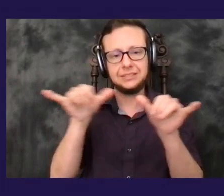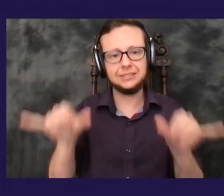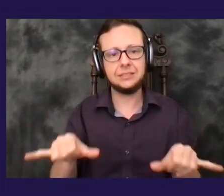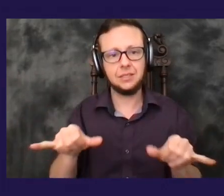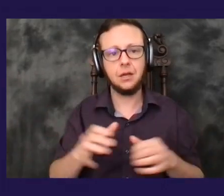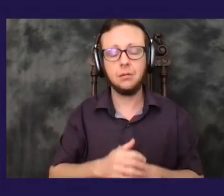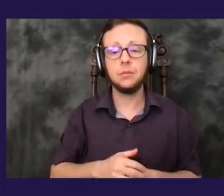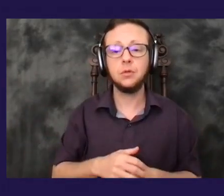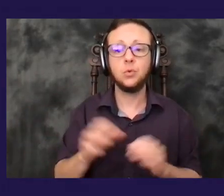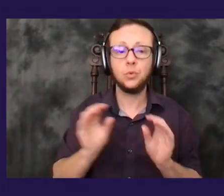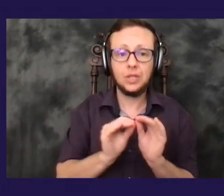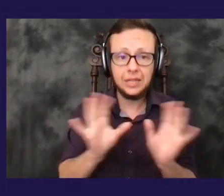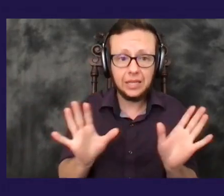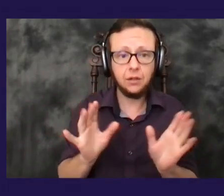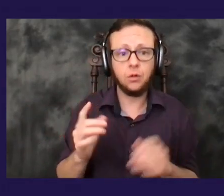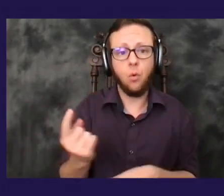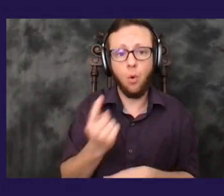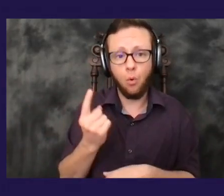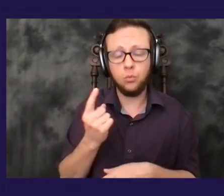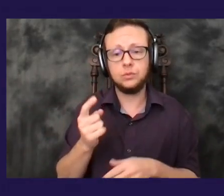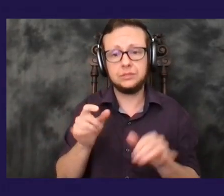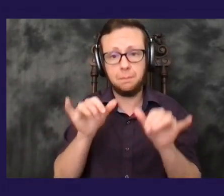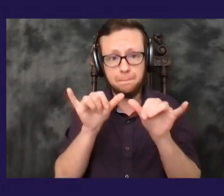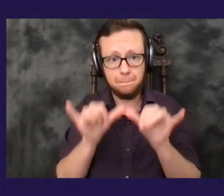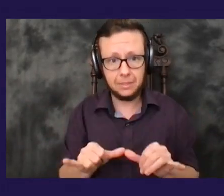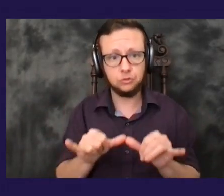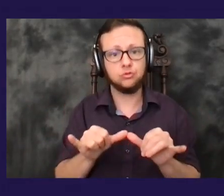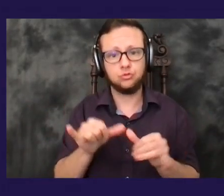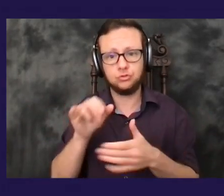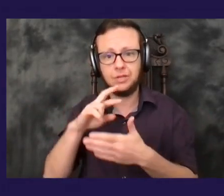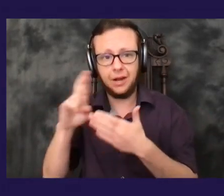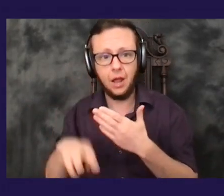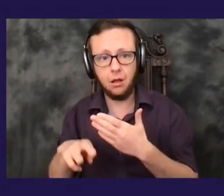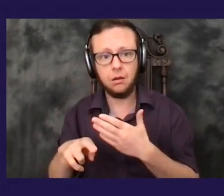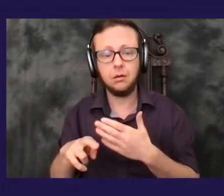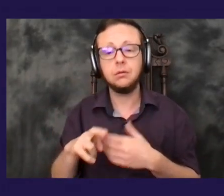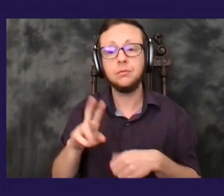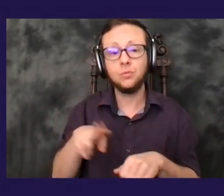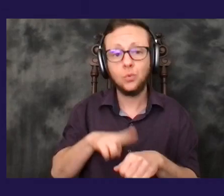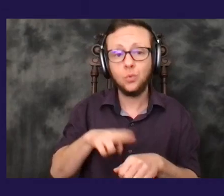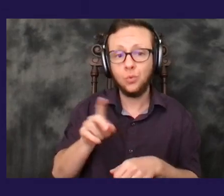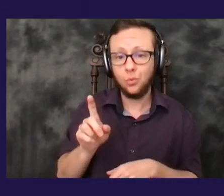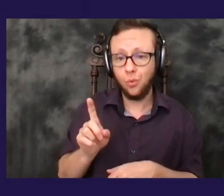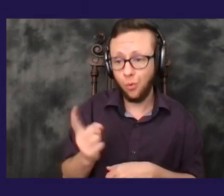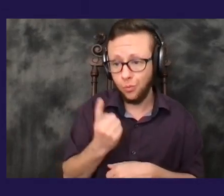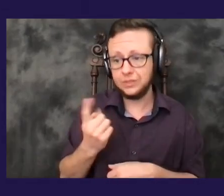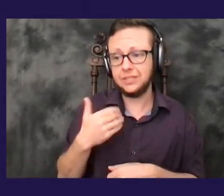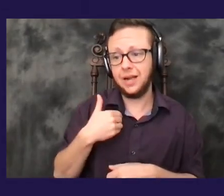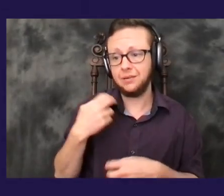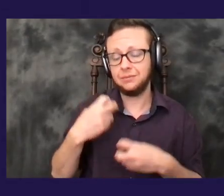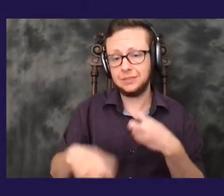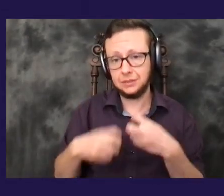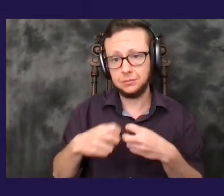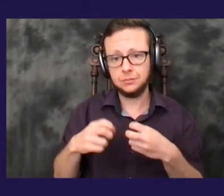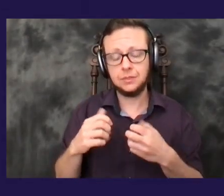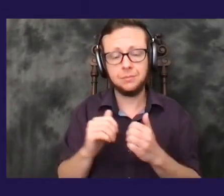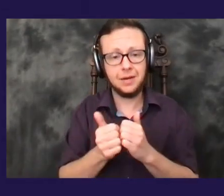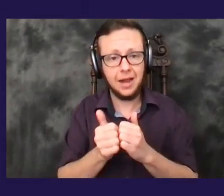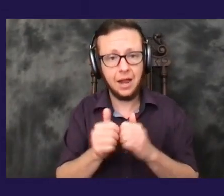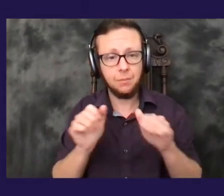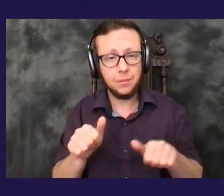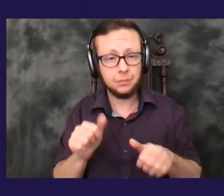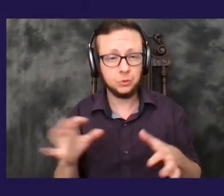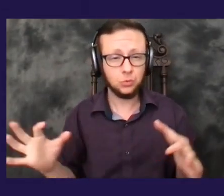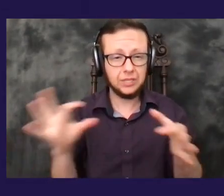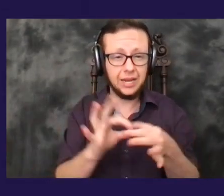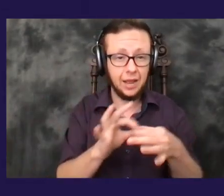always measure these outcomes. And then, of course, there's always the difficulty of somehow connecting online behavior